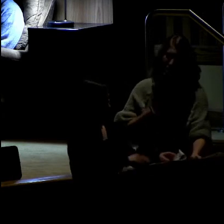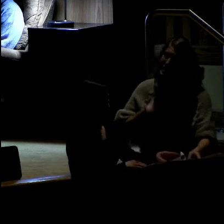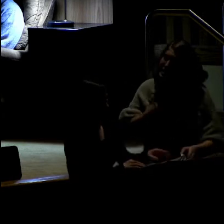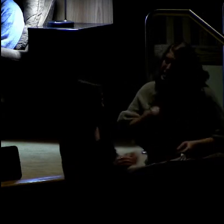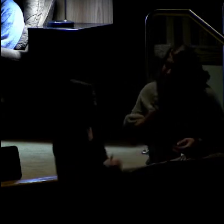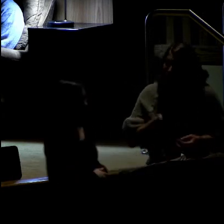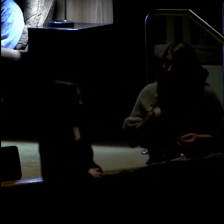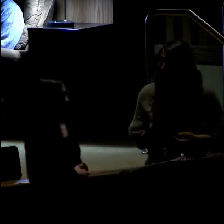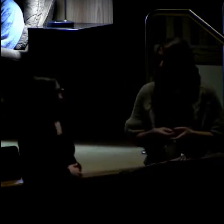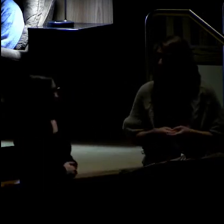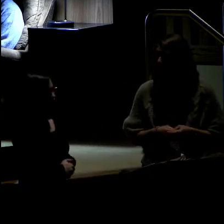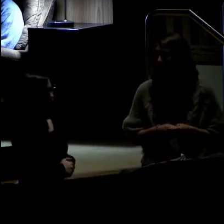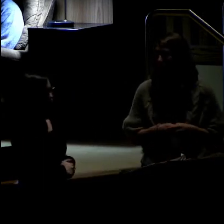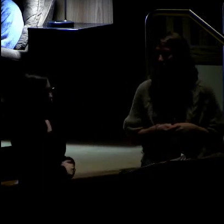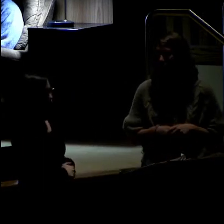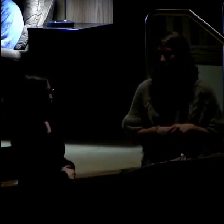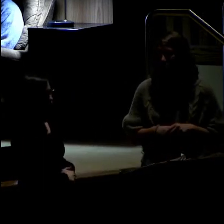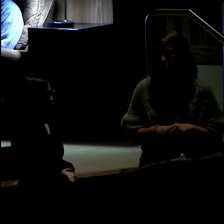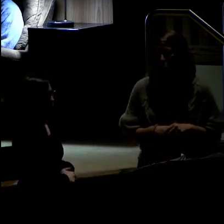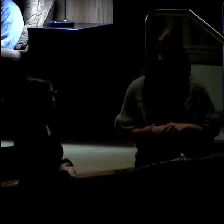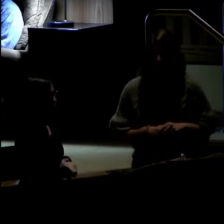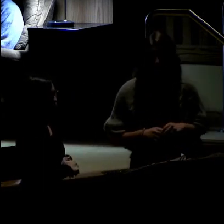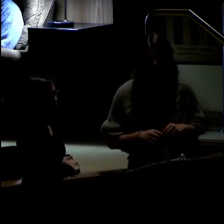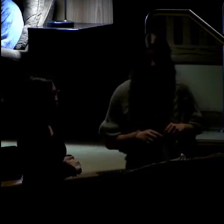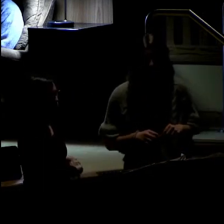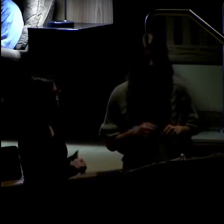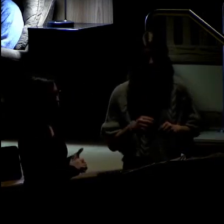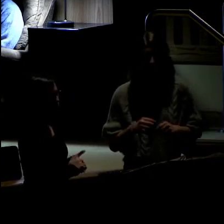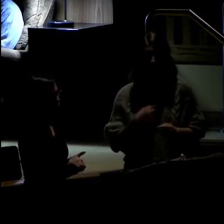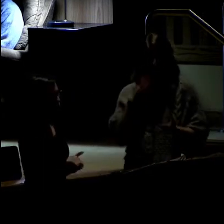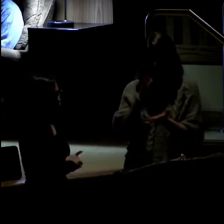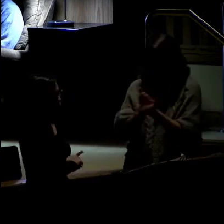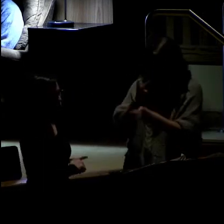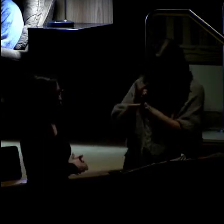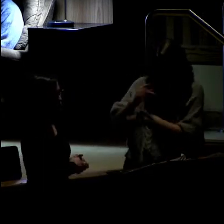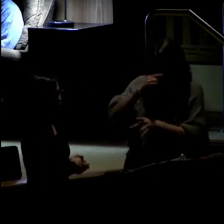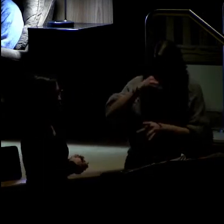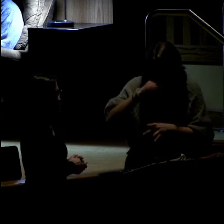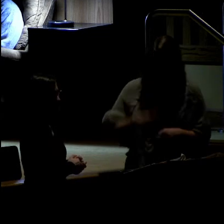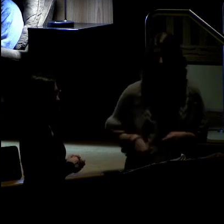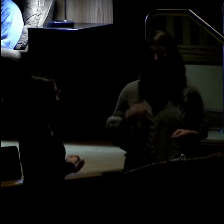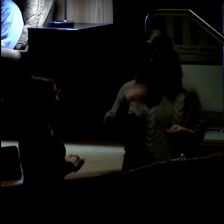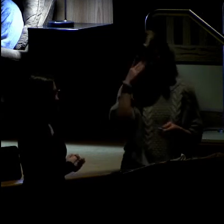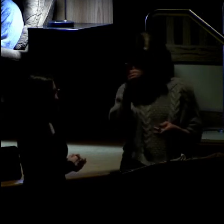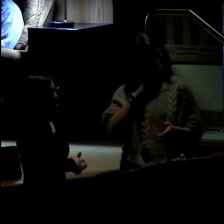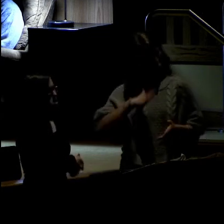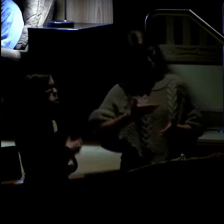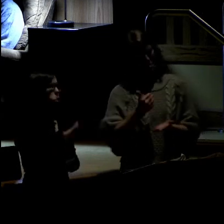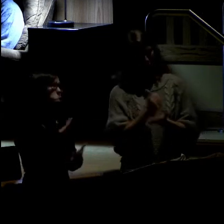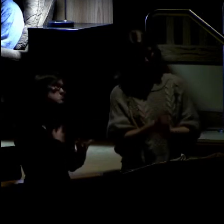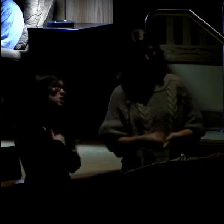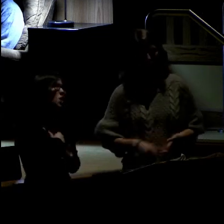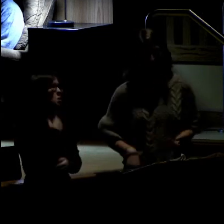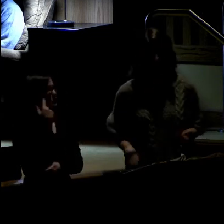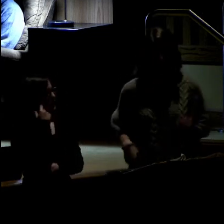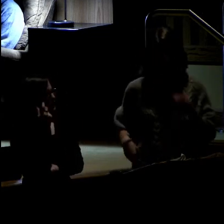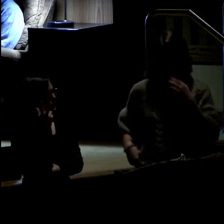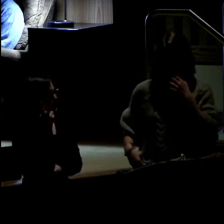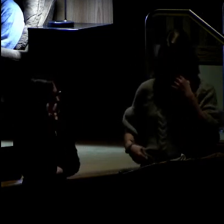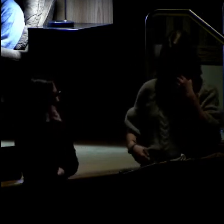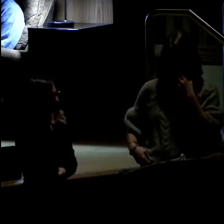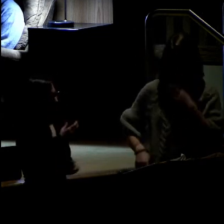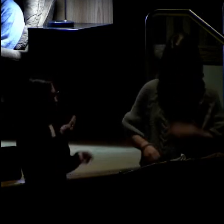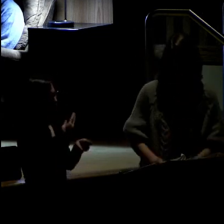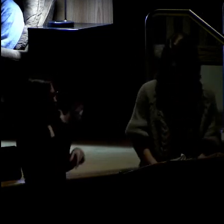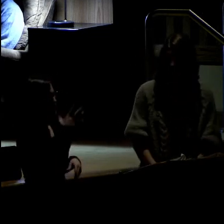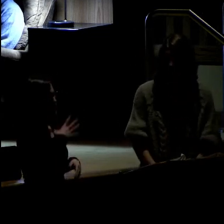Well, I guess I could do some extra babysitting. And I can help you. I knew you'd come through, big sister. Come to think of it, I heard Miss Brooks